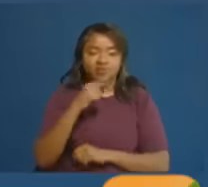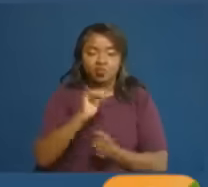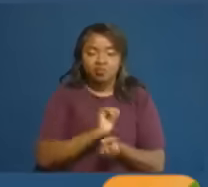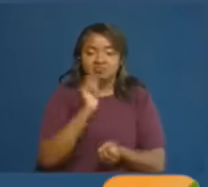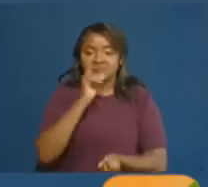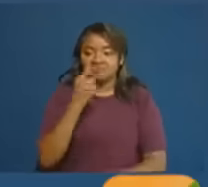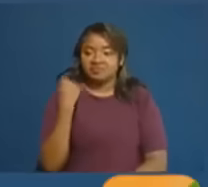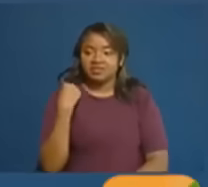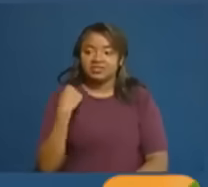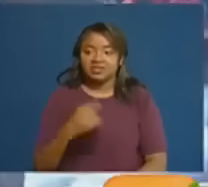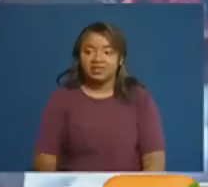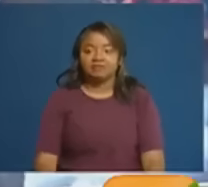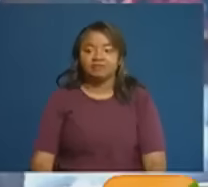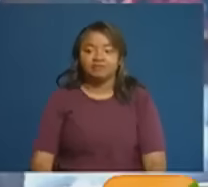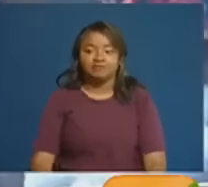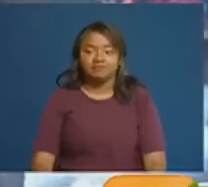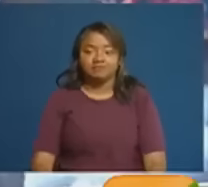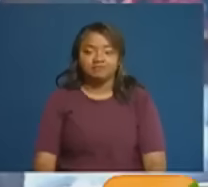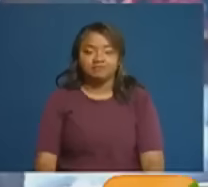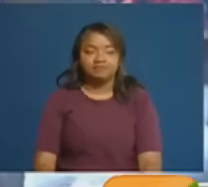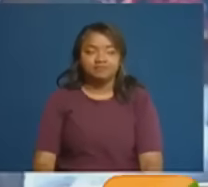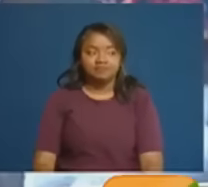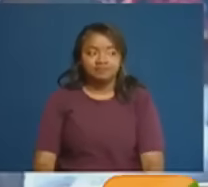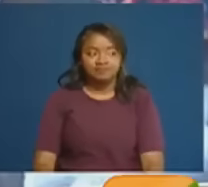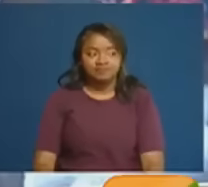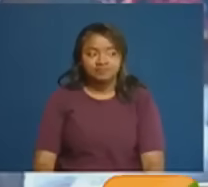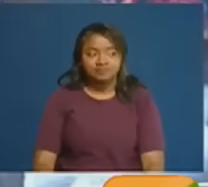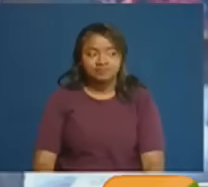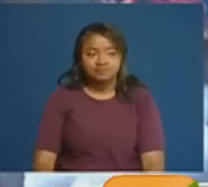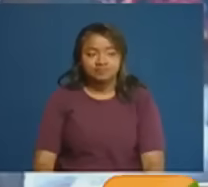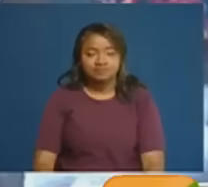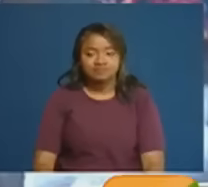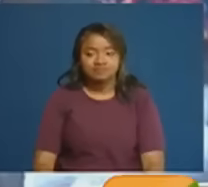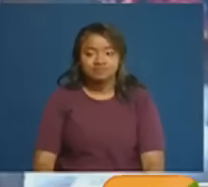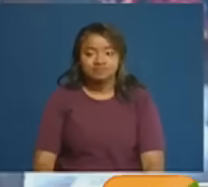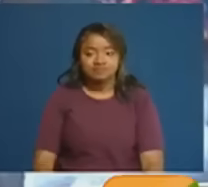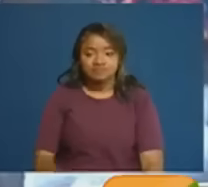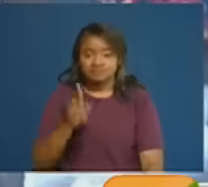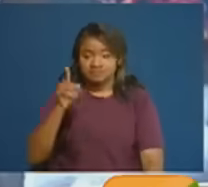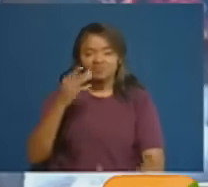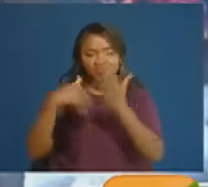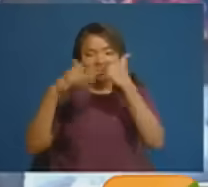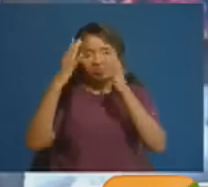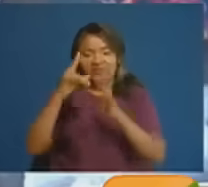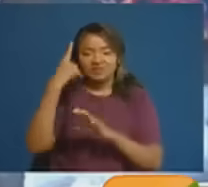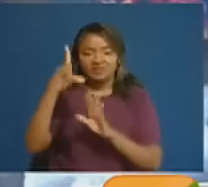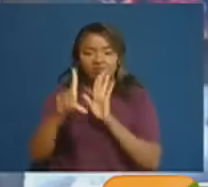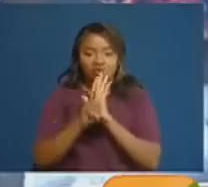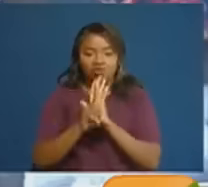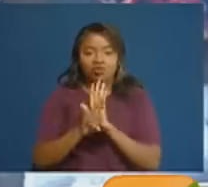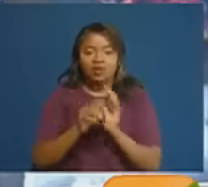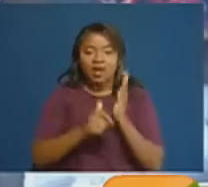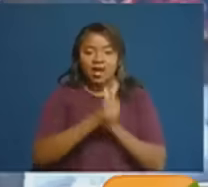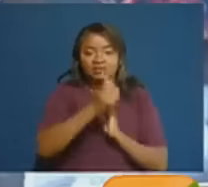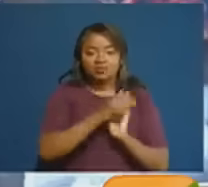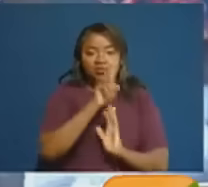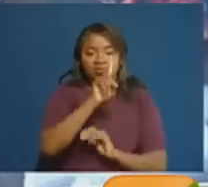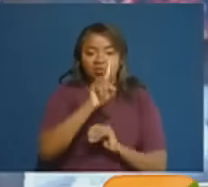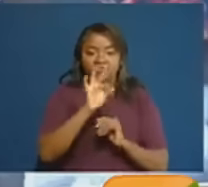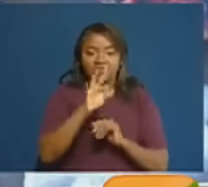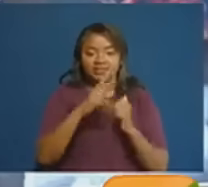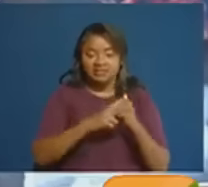So you're a professor of law, and Article 37 is one that talks about the freedom of picketing or